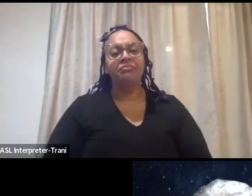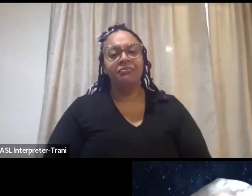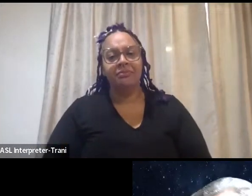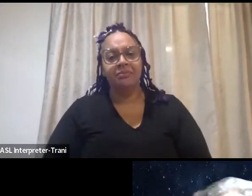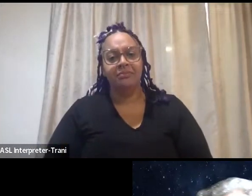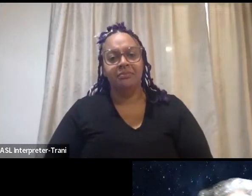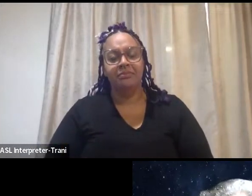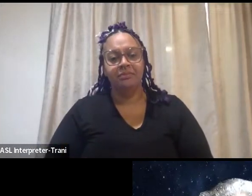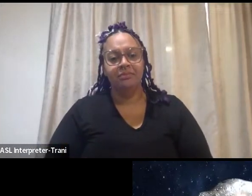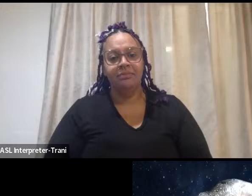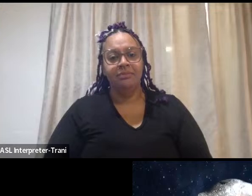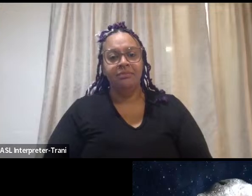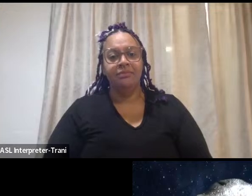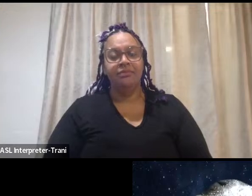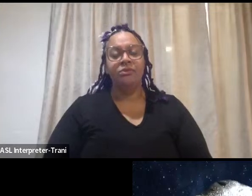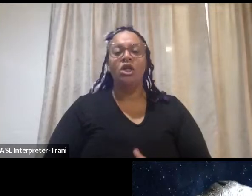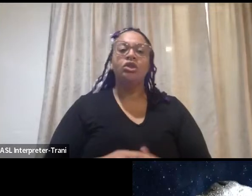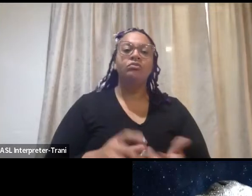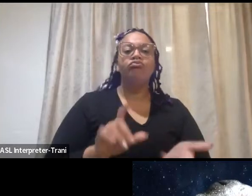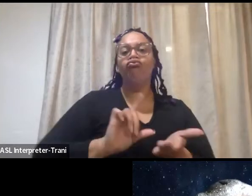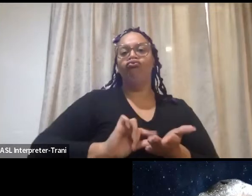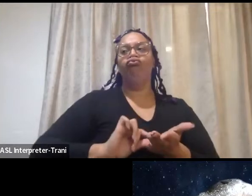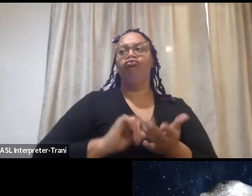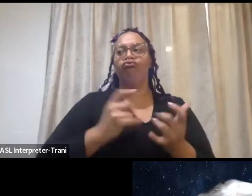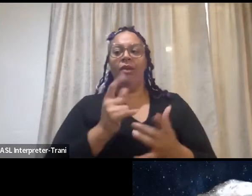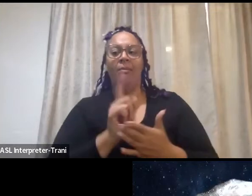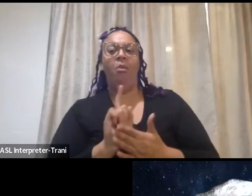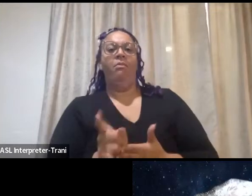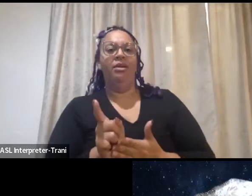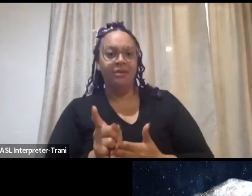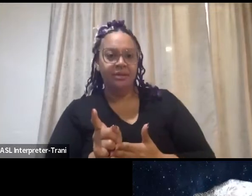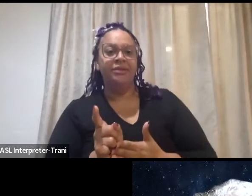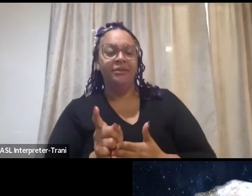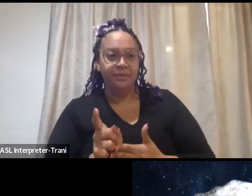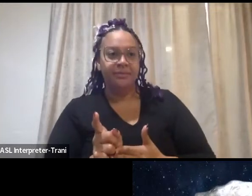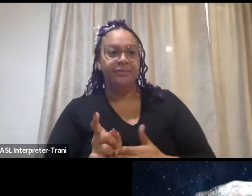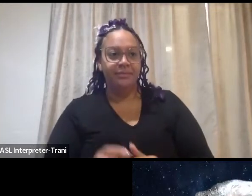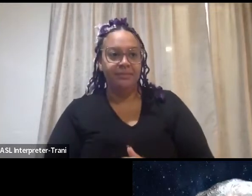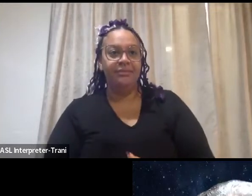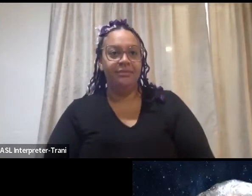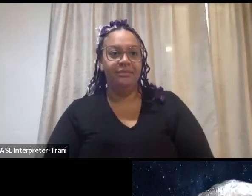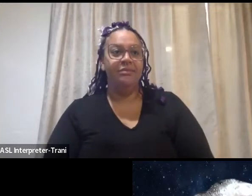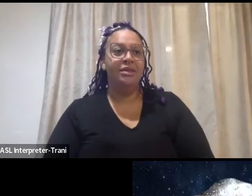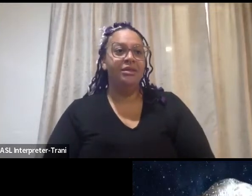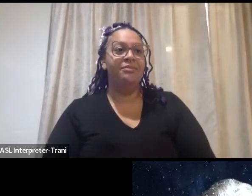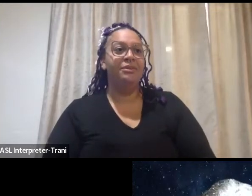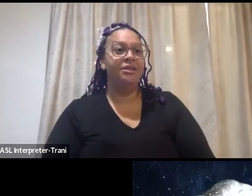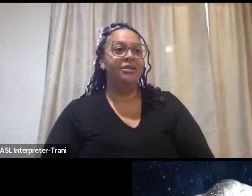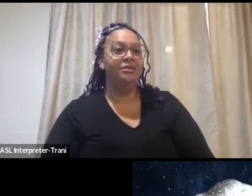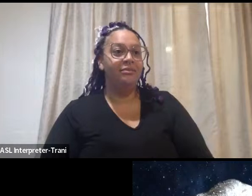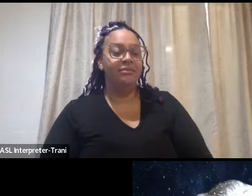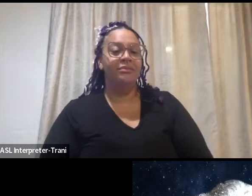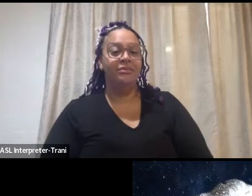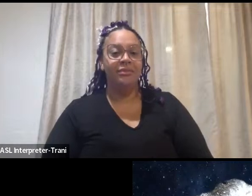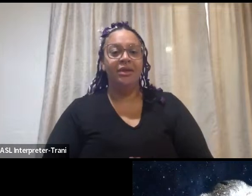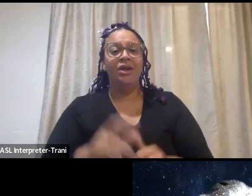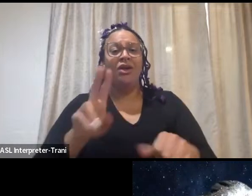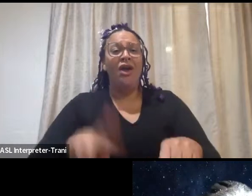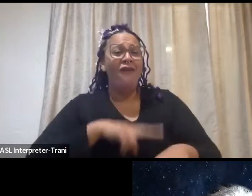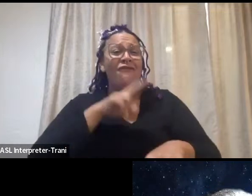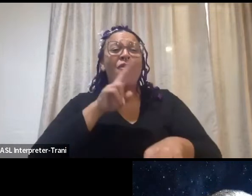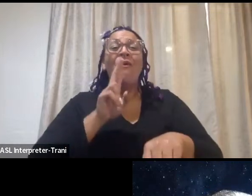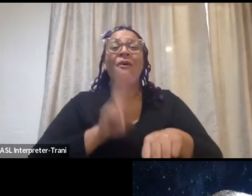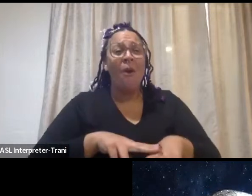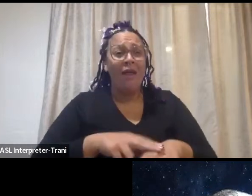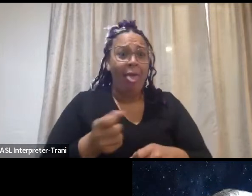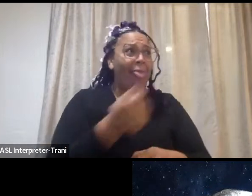That's the news of the moment. Okay. Okay. Of course they're flying. Aries, you